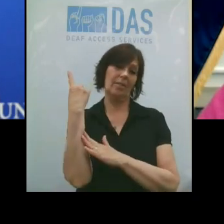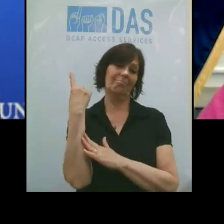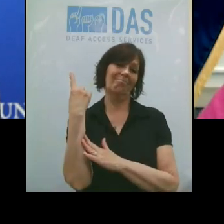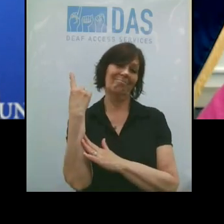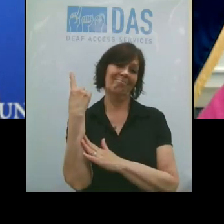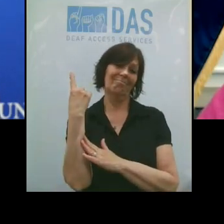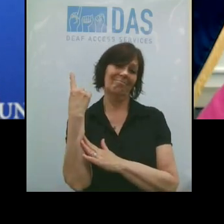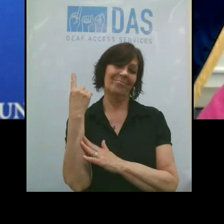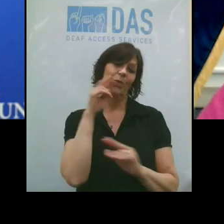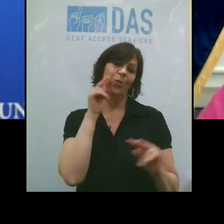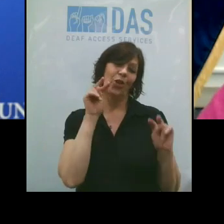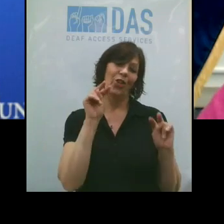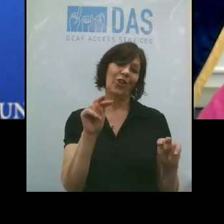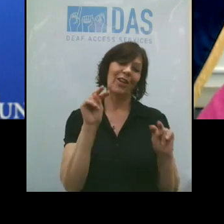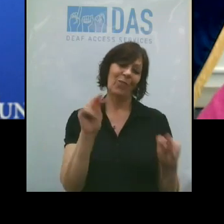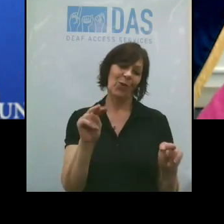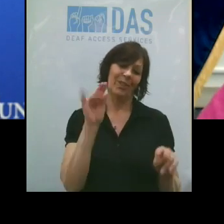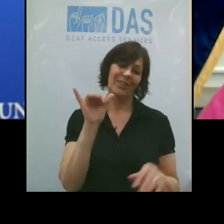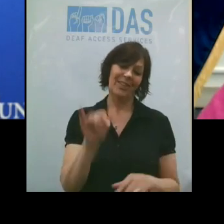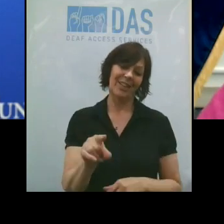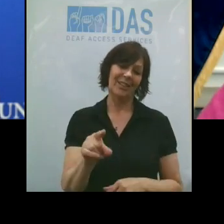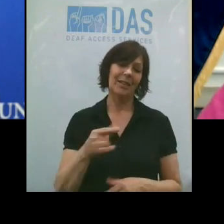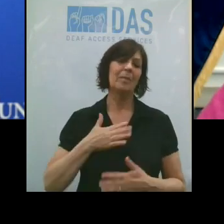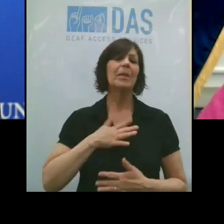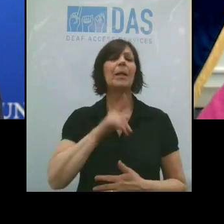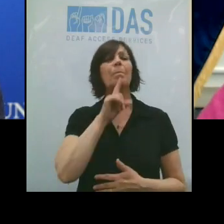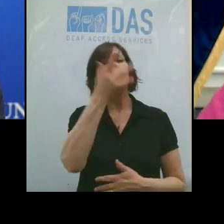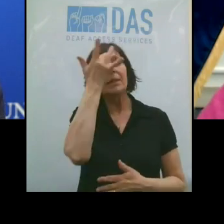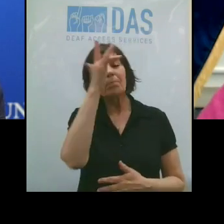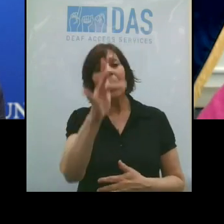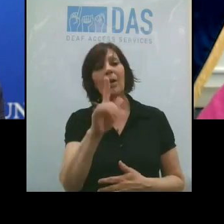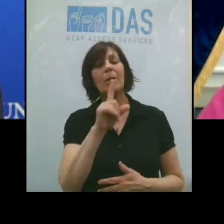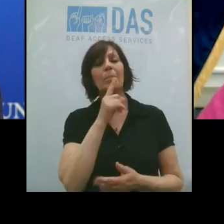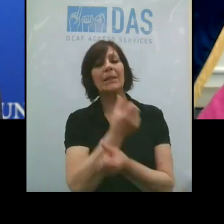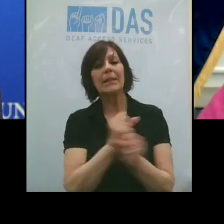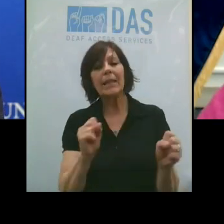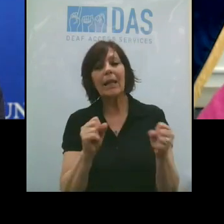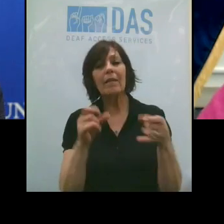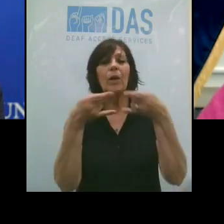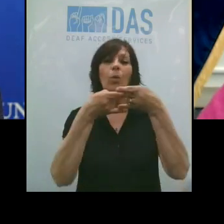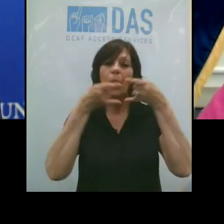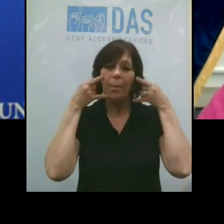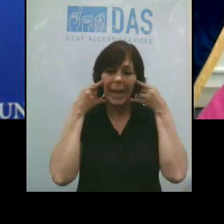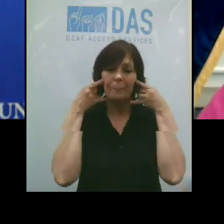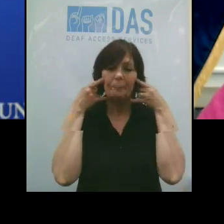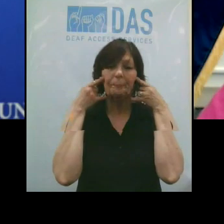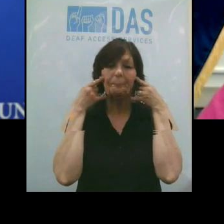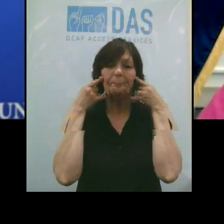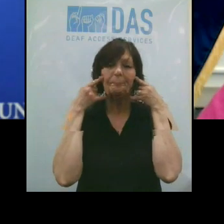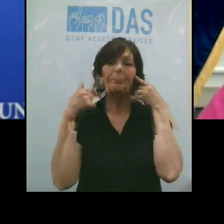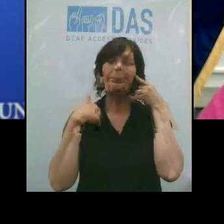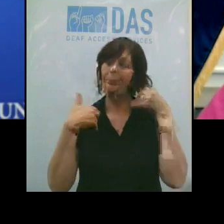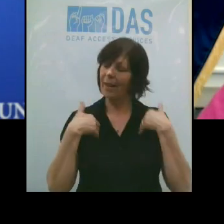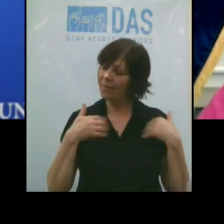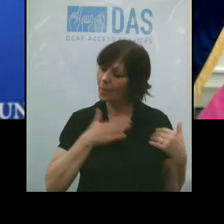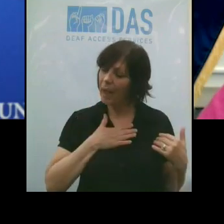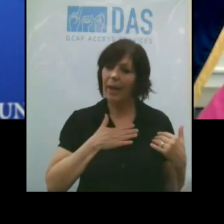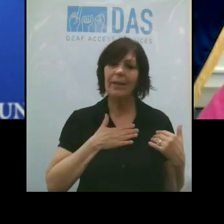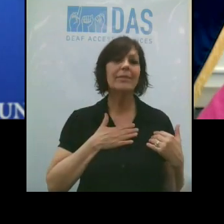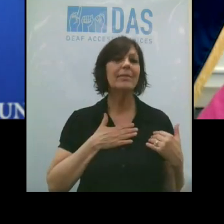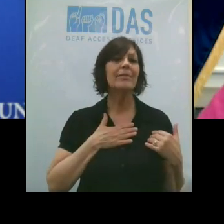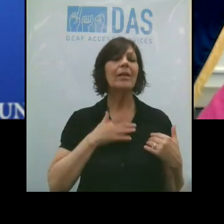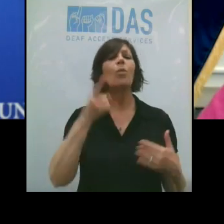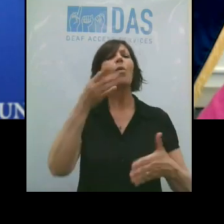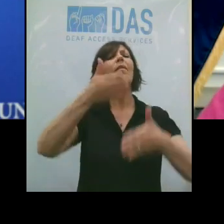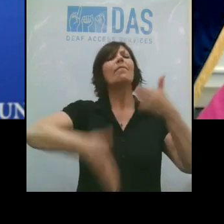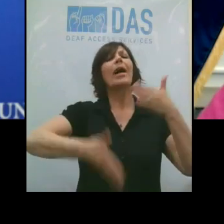all are looking forward to. Please be smart, be safe, wear your masks when you're out in public. I have mine. And one